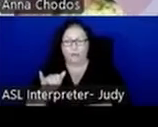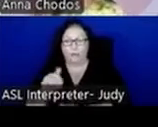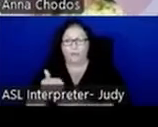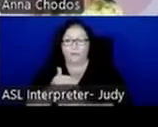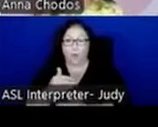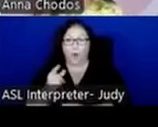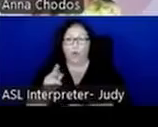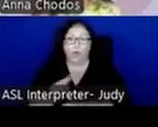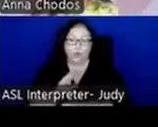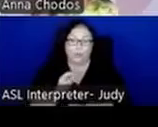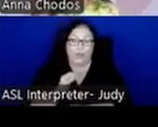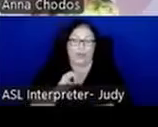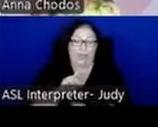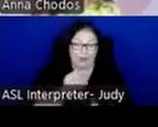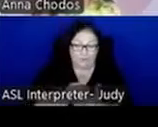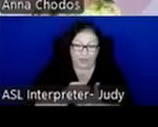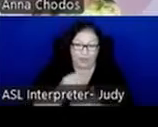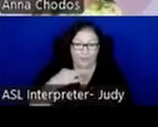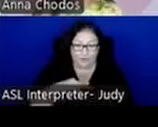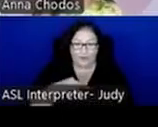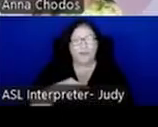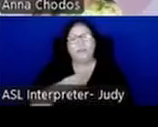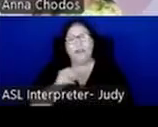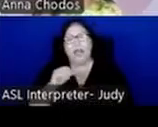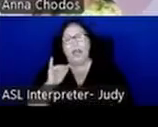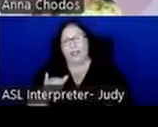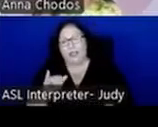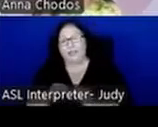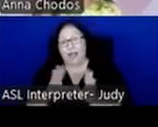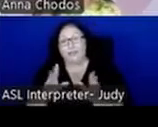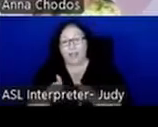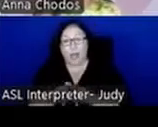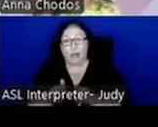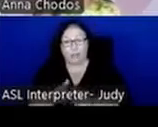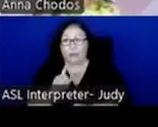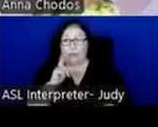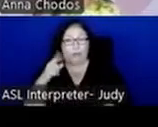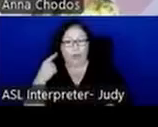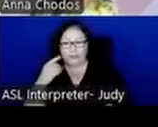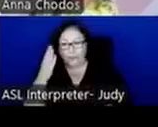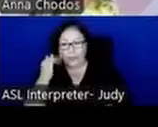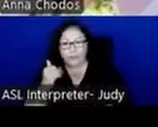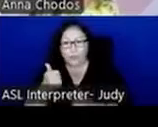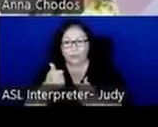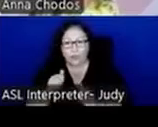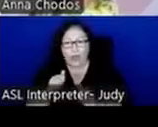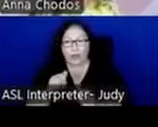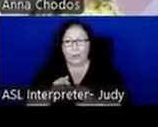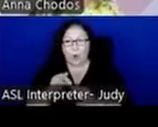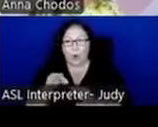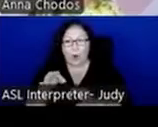that's obviously also kind of nuts, because what you're trying to do is prolong and facilitate and make that caregiving